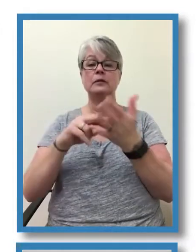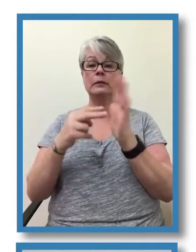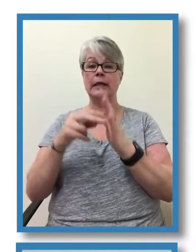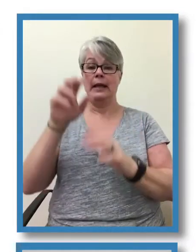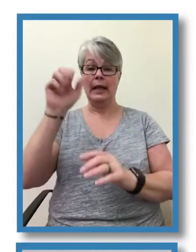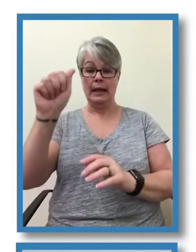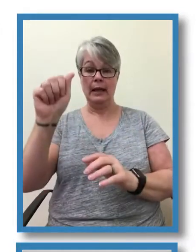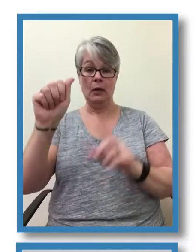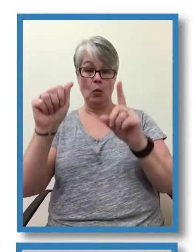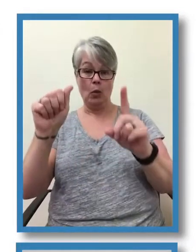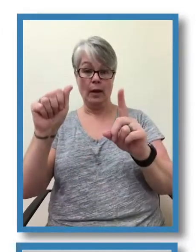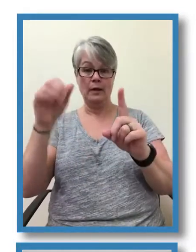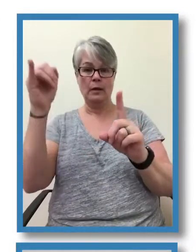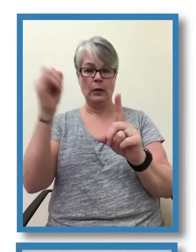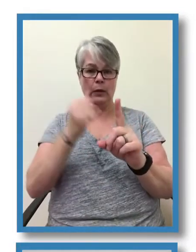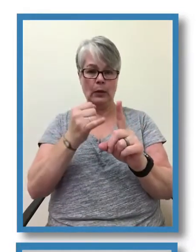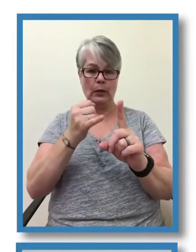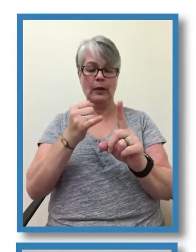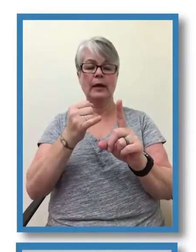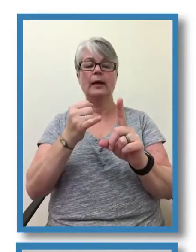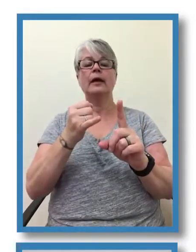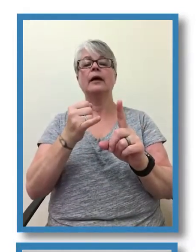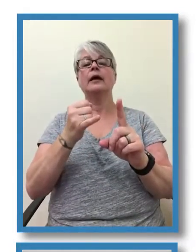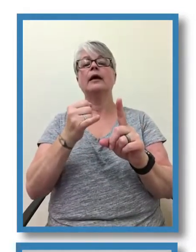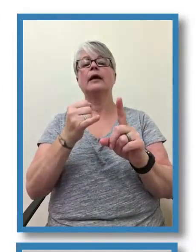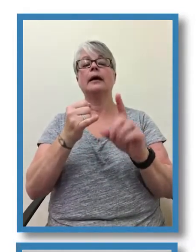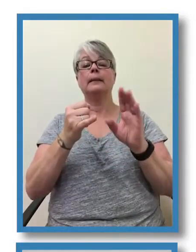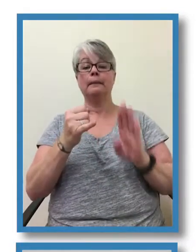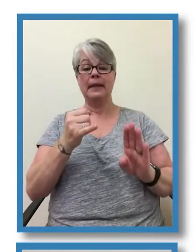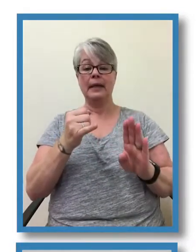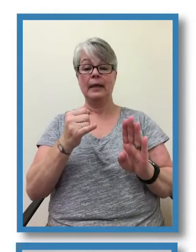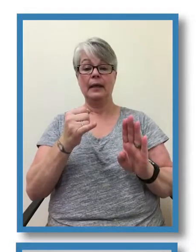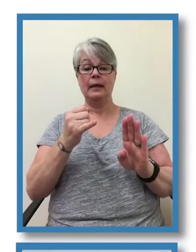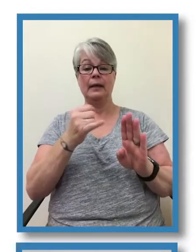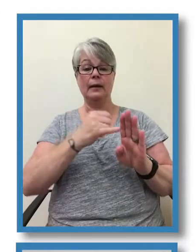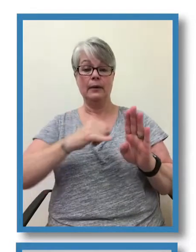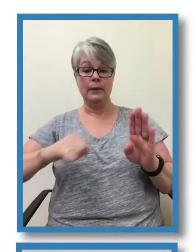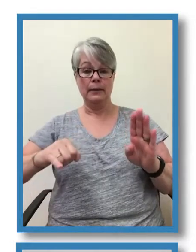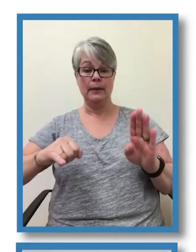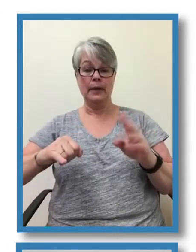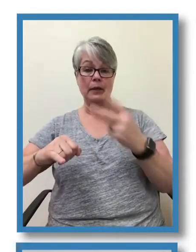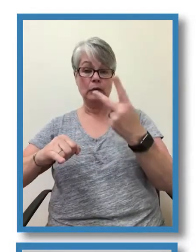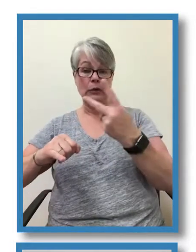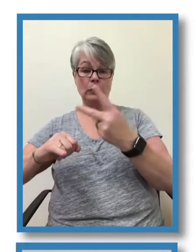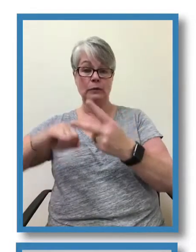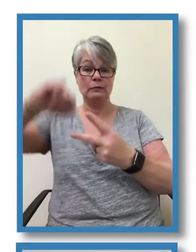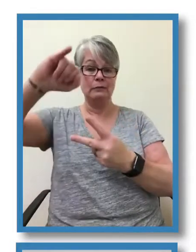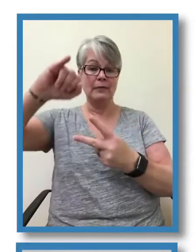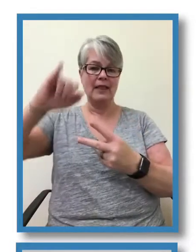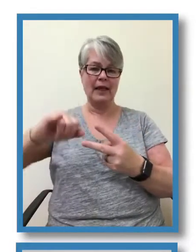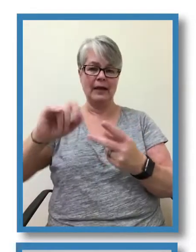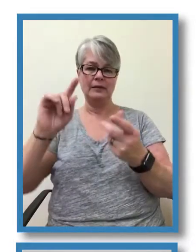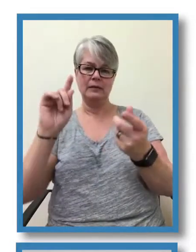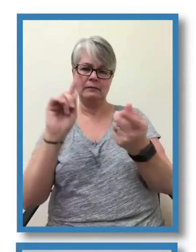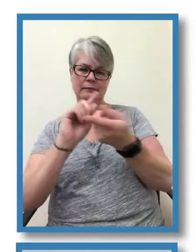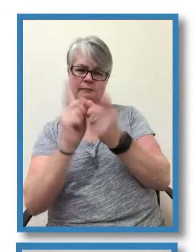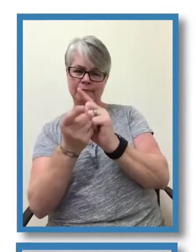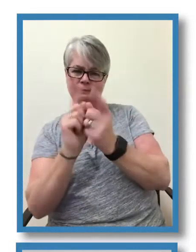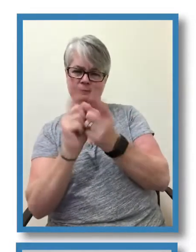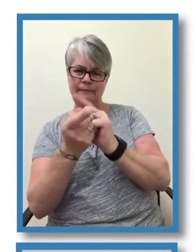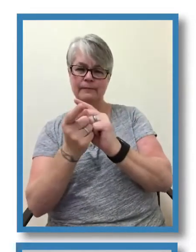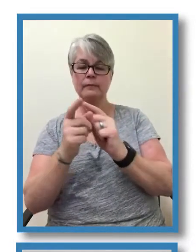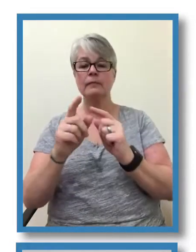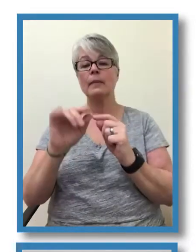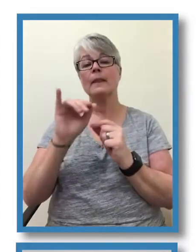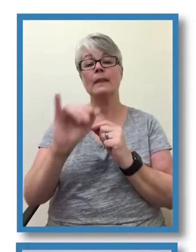and we liken it to driving, although it's not a driving test. Now, there's the longer versions of this where there's 13 numbers and letters, and this